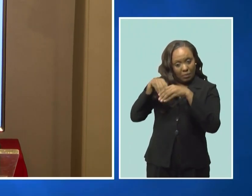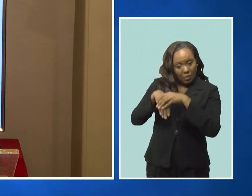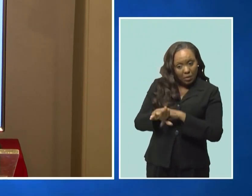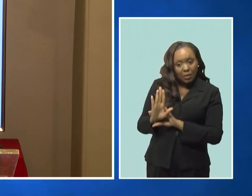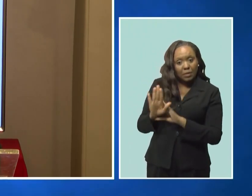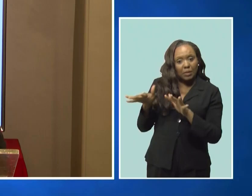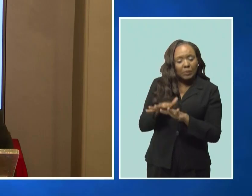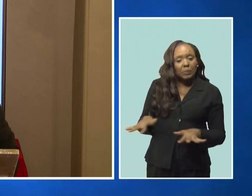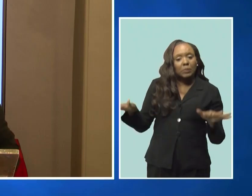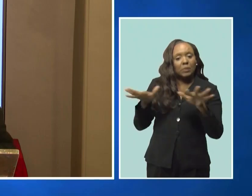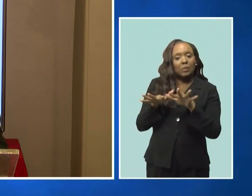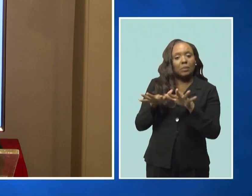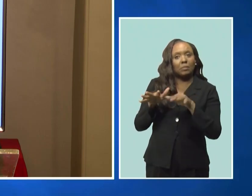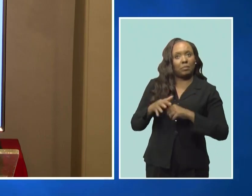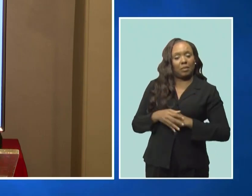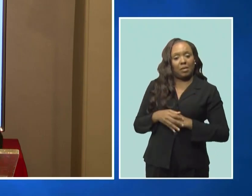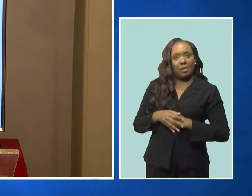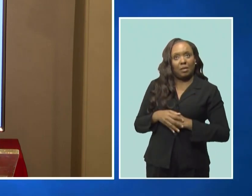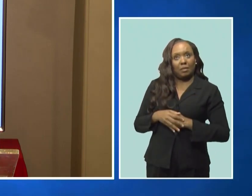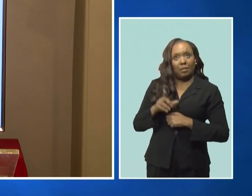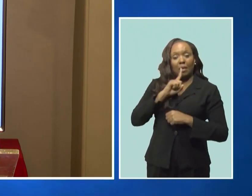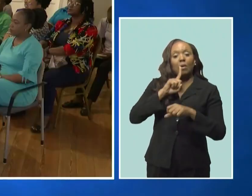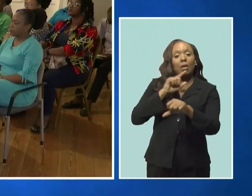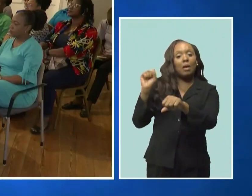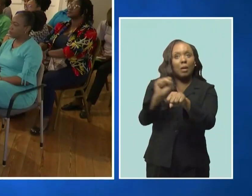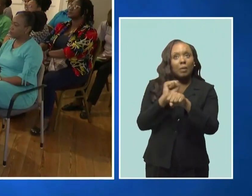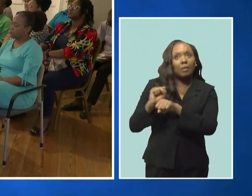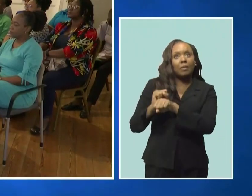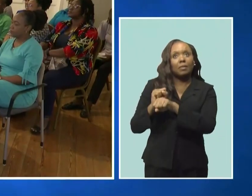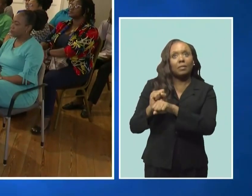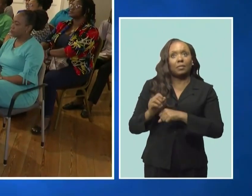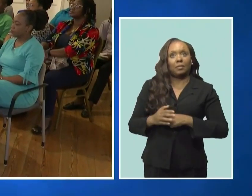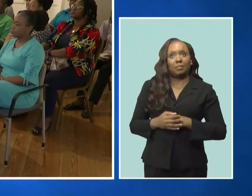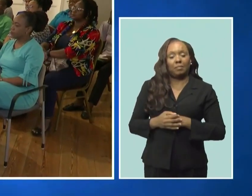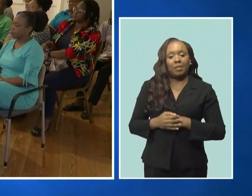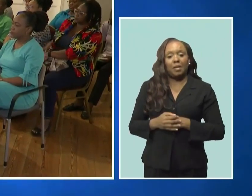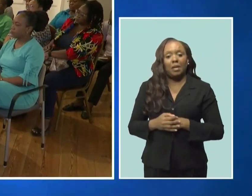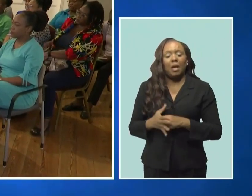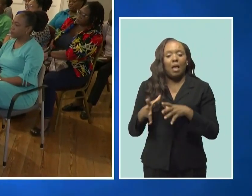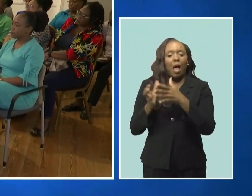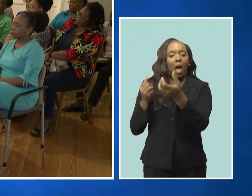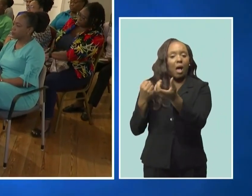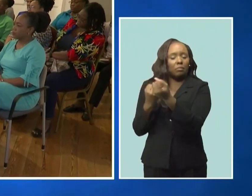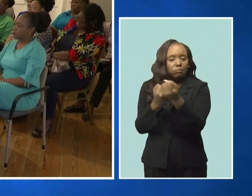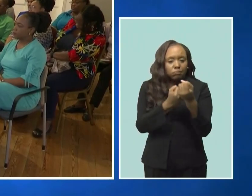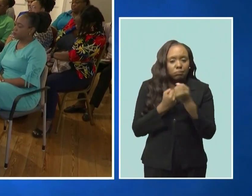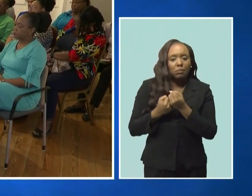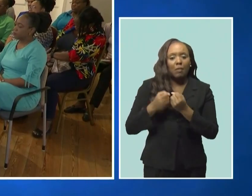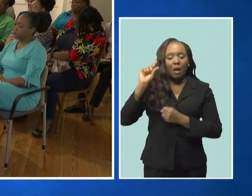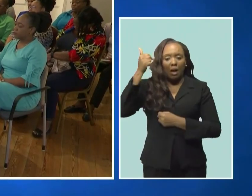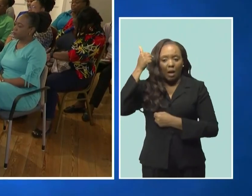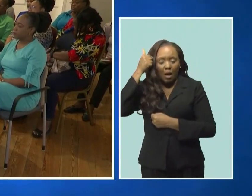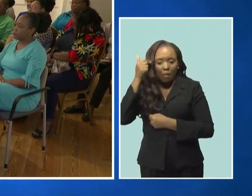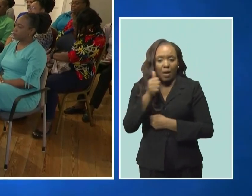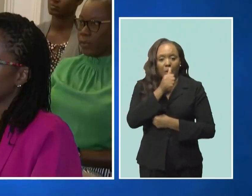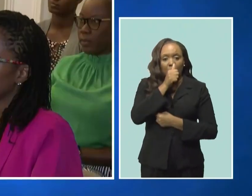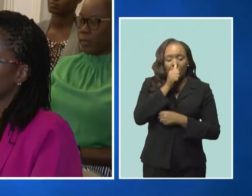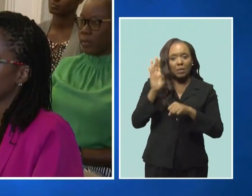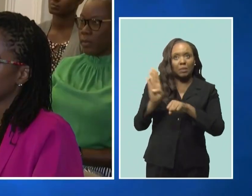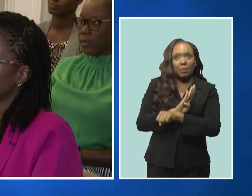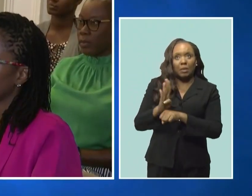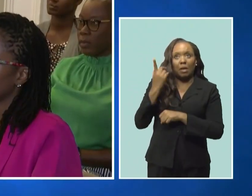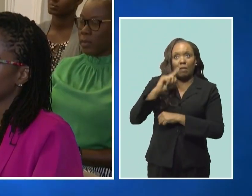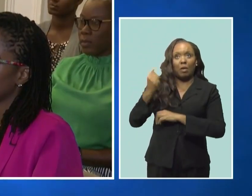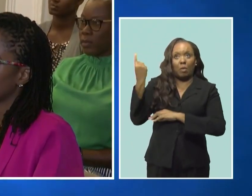into spaces and function. Participants came from across the public and private sector work spectrum for